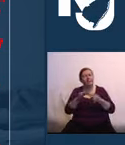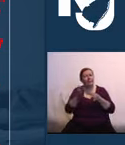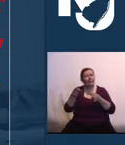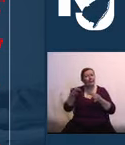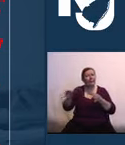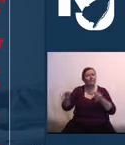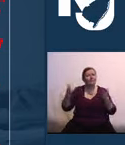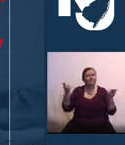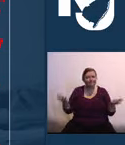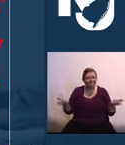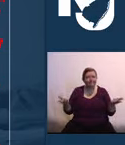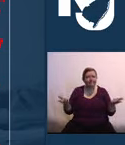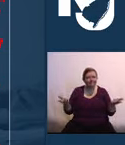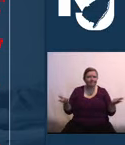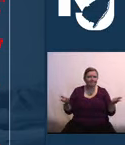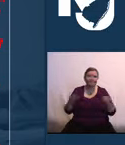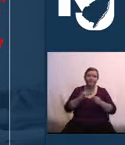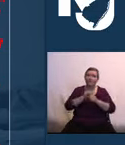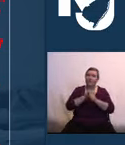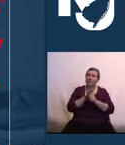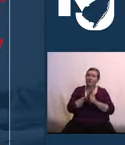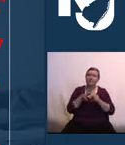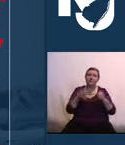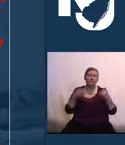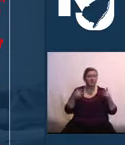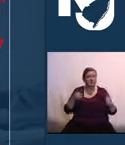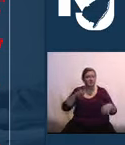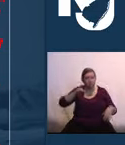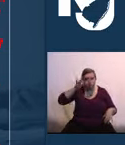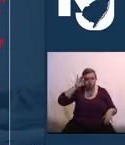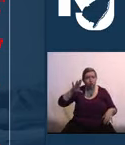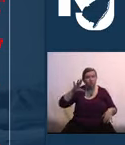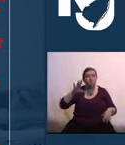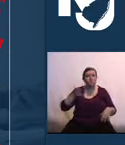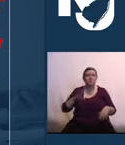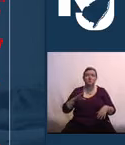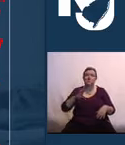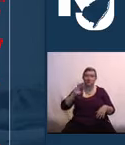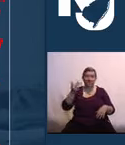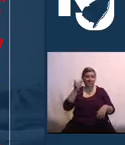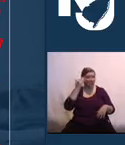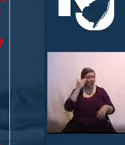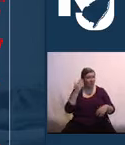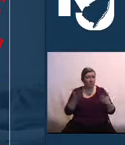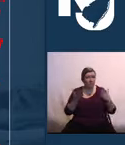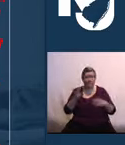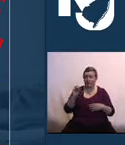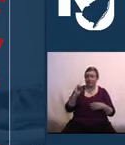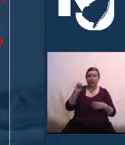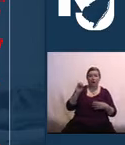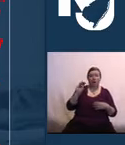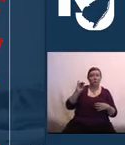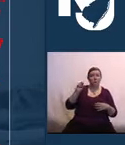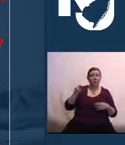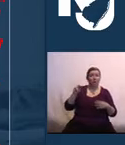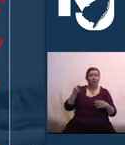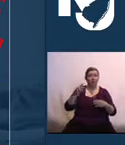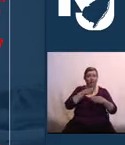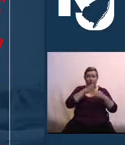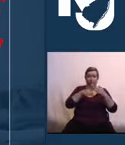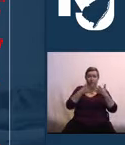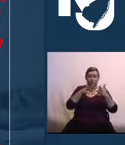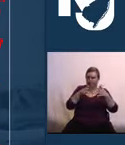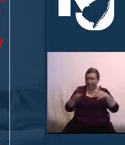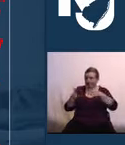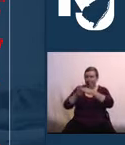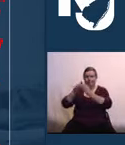dropping, Omicron is still a threat, and heaven forbid that a new variant is trying to establish itself that could upend everything as